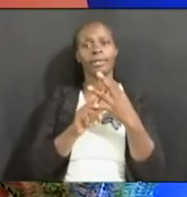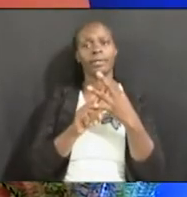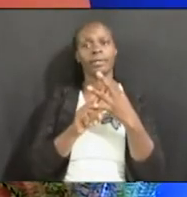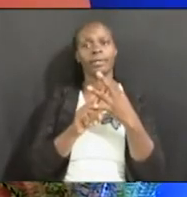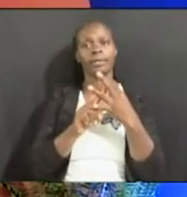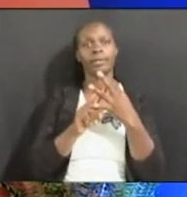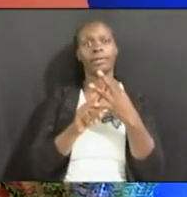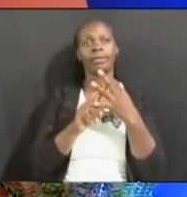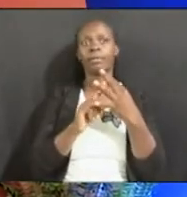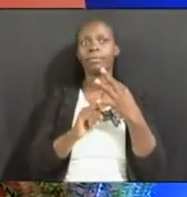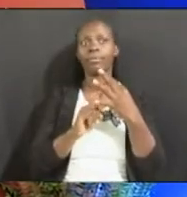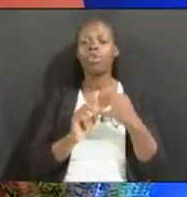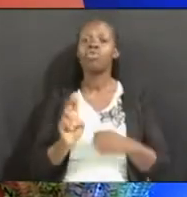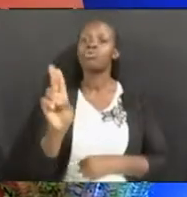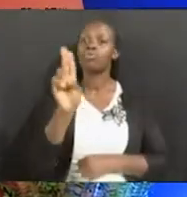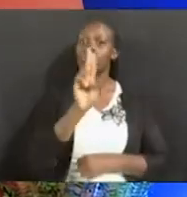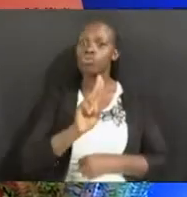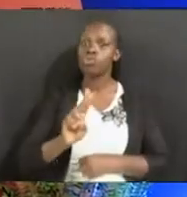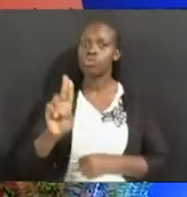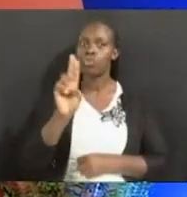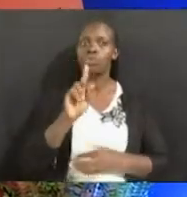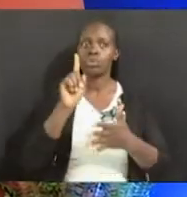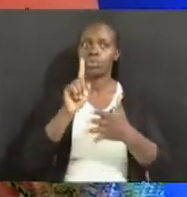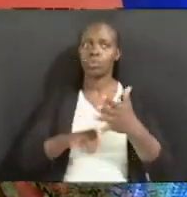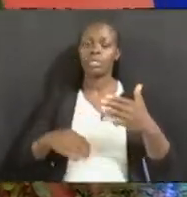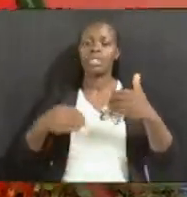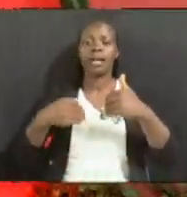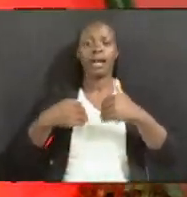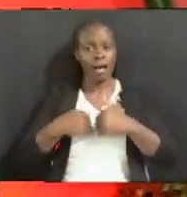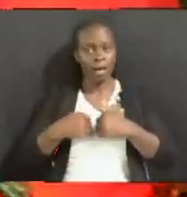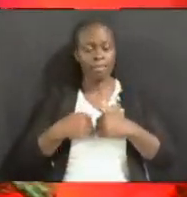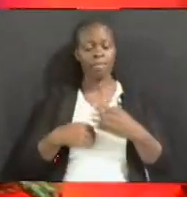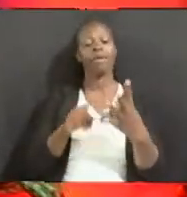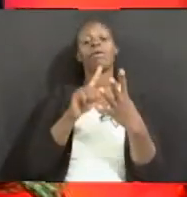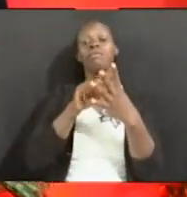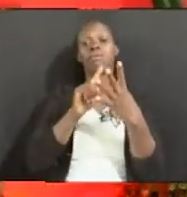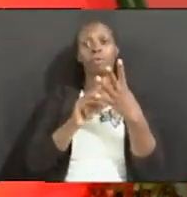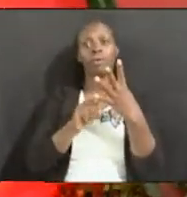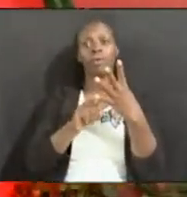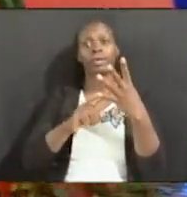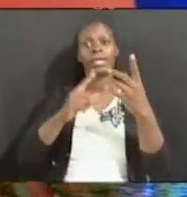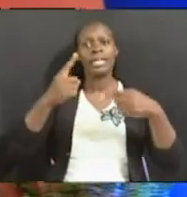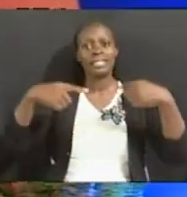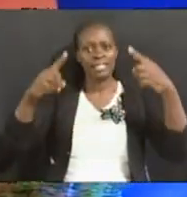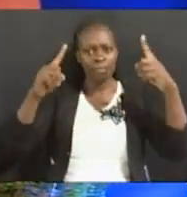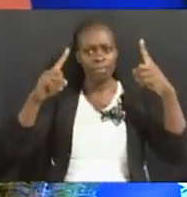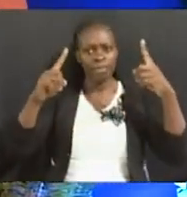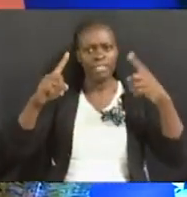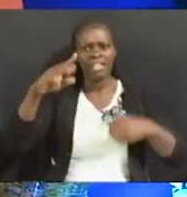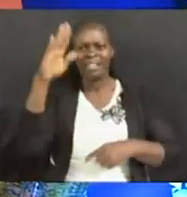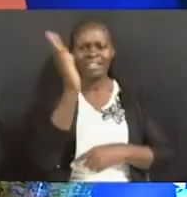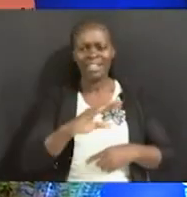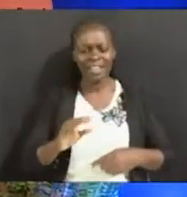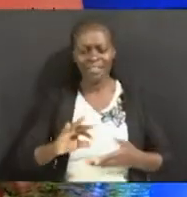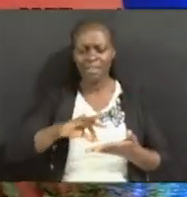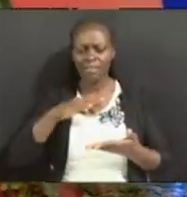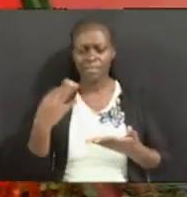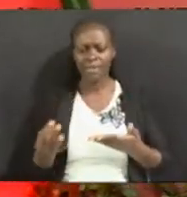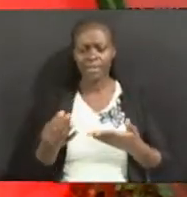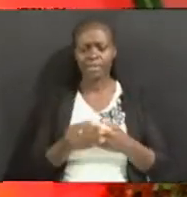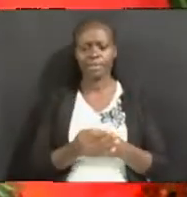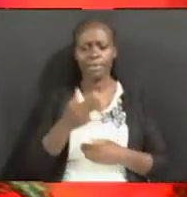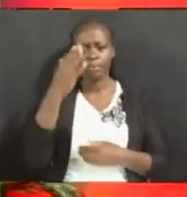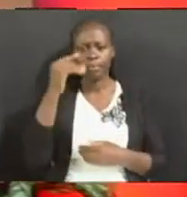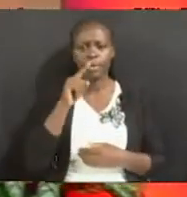which is number three? Use what? Number four, champions are never what? Quitters. Because if you